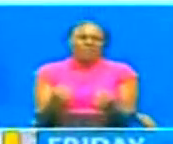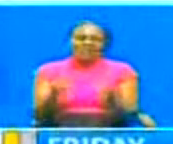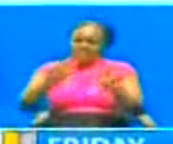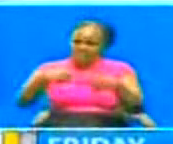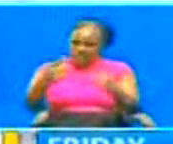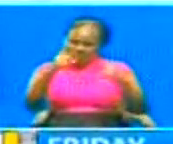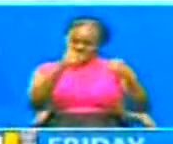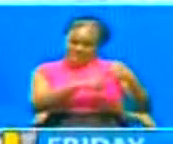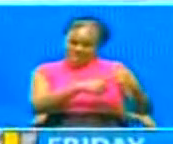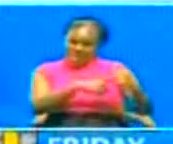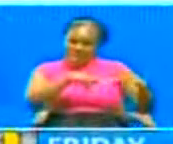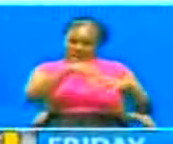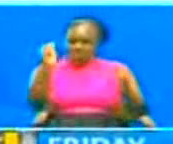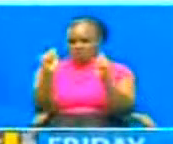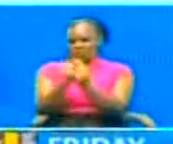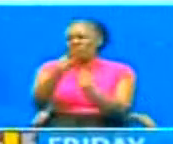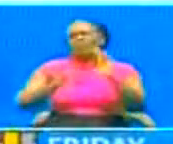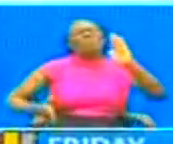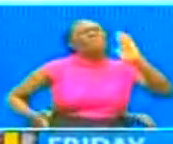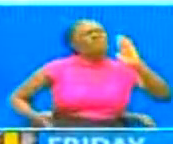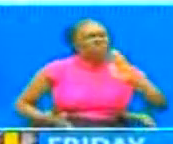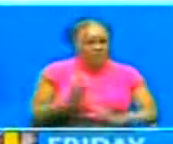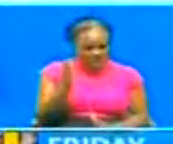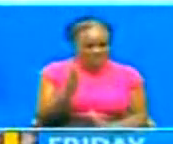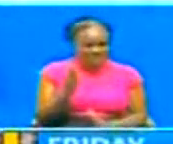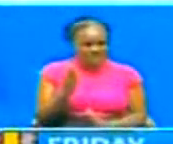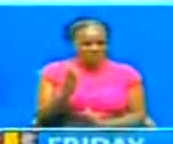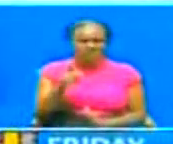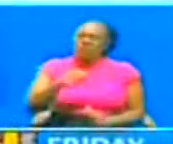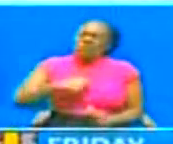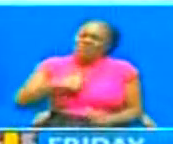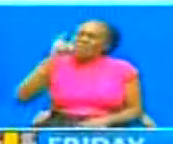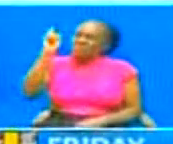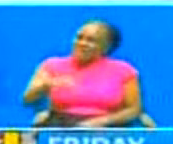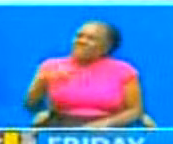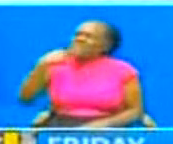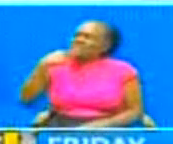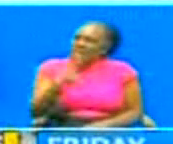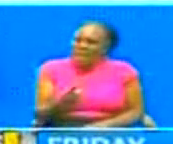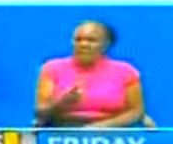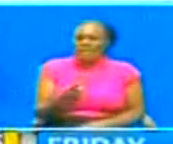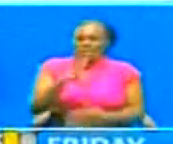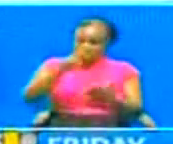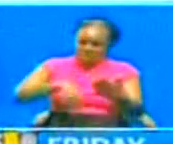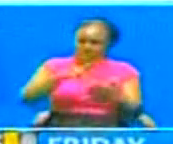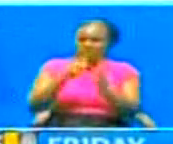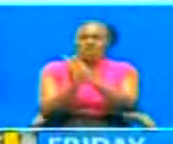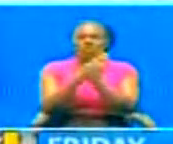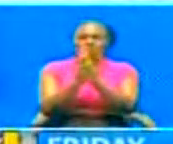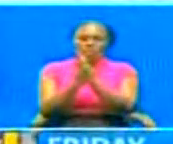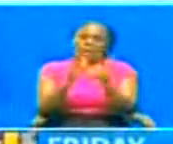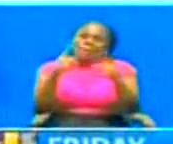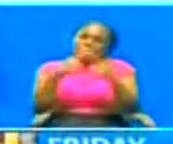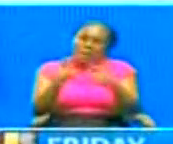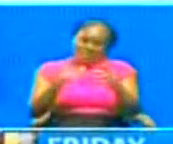6 out of 10 because you were too fast. You know, the stories you have to feel, you know, you have to tell us, and right. It's like a story. Good, but good I think coaching.